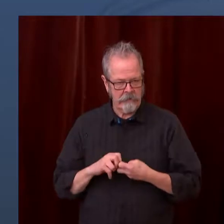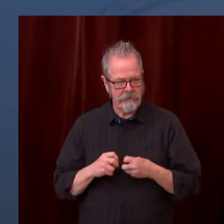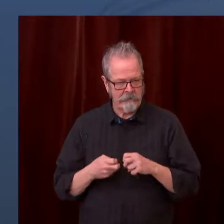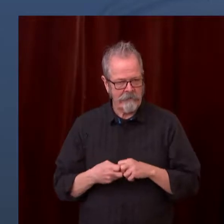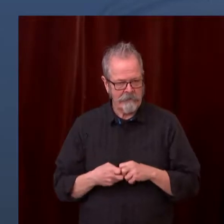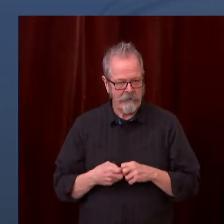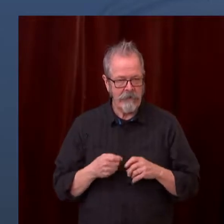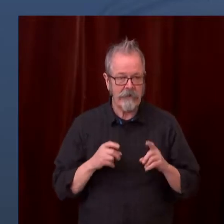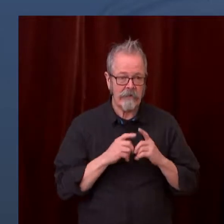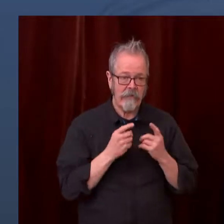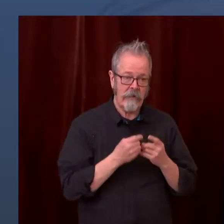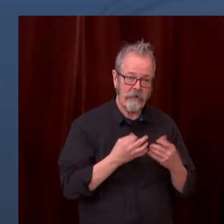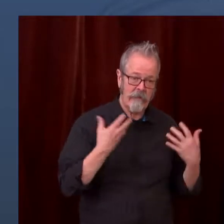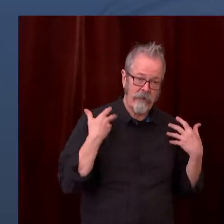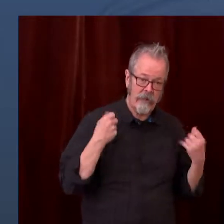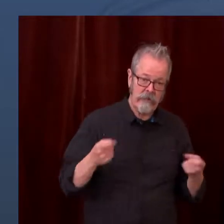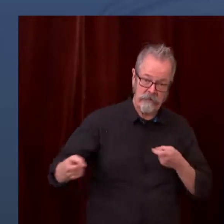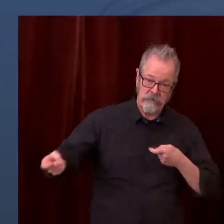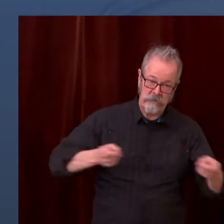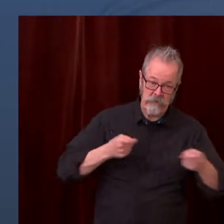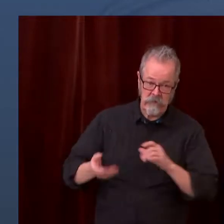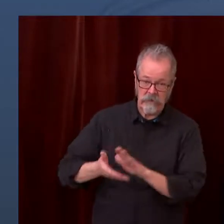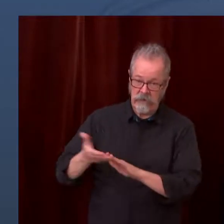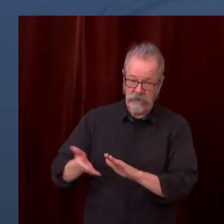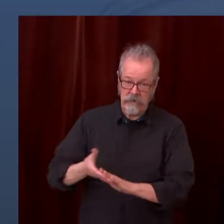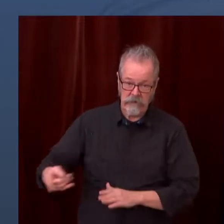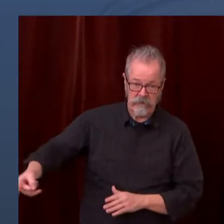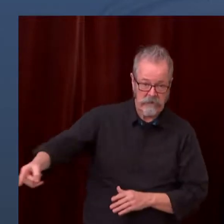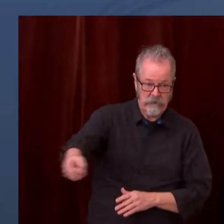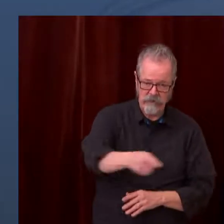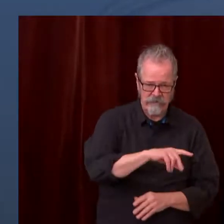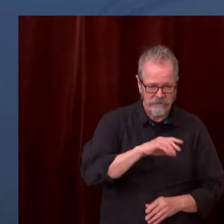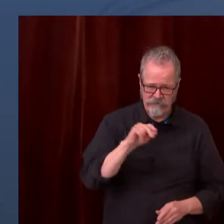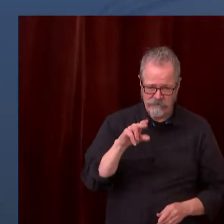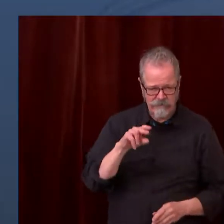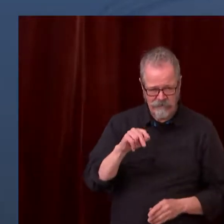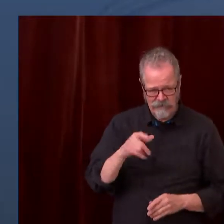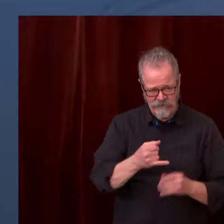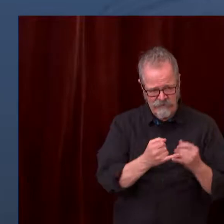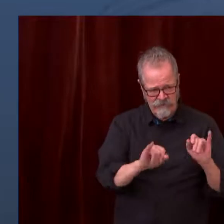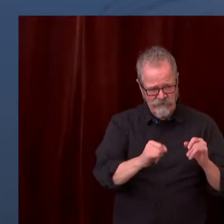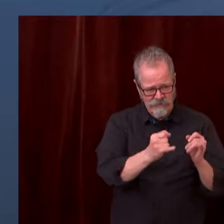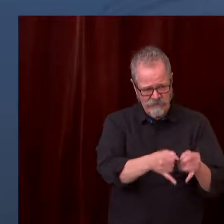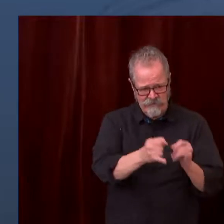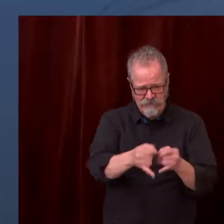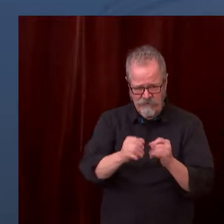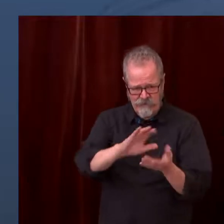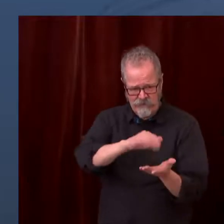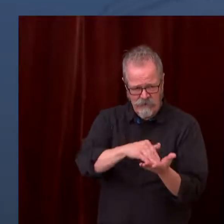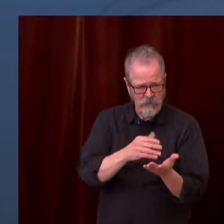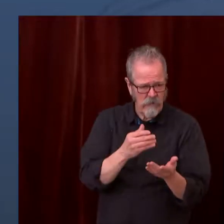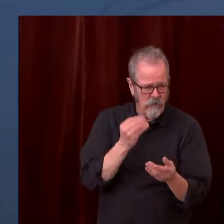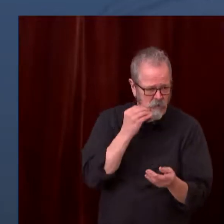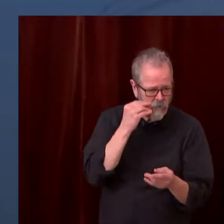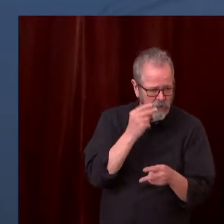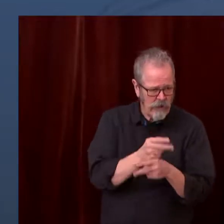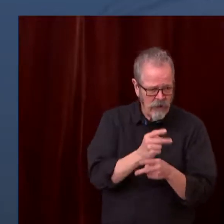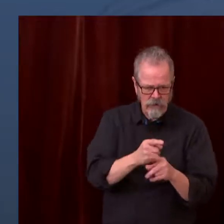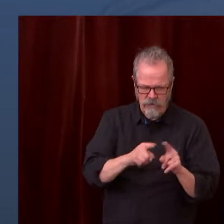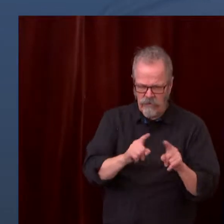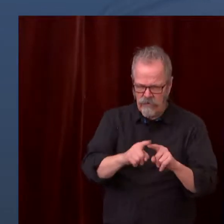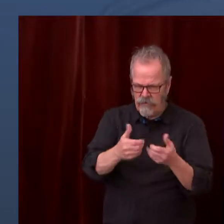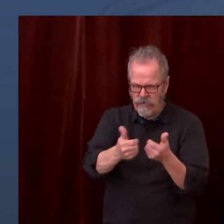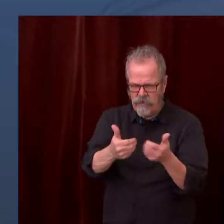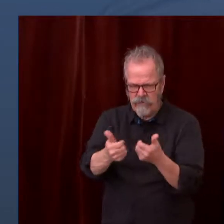we're doing is the best we can do, which is to tell people where those allocations have gone, and people